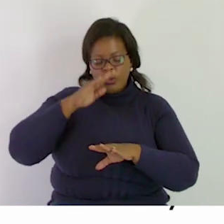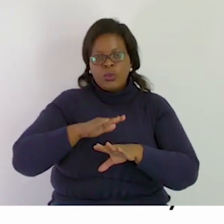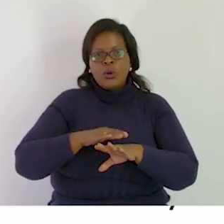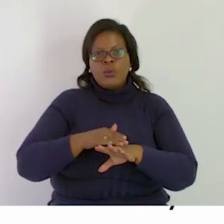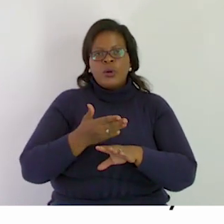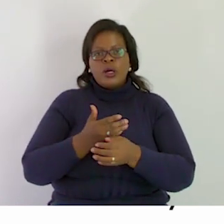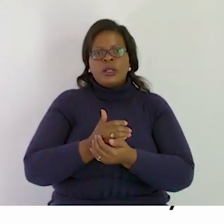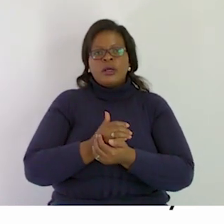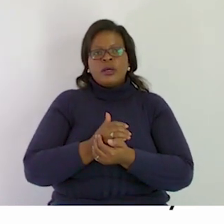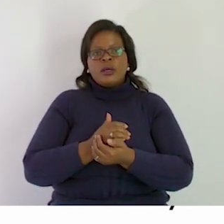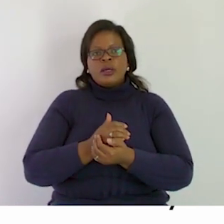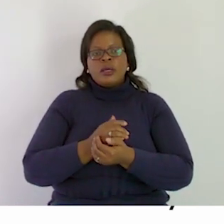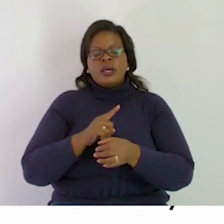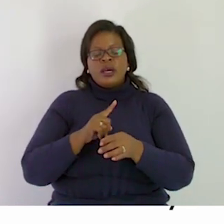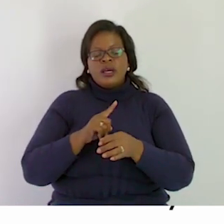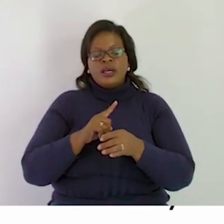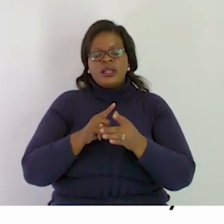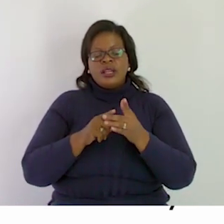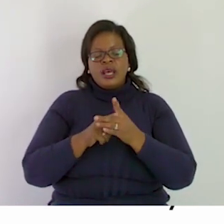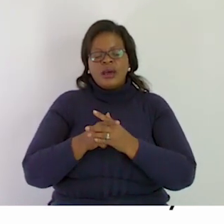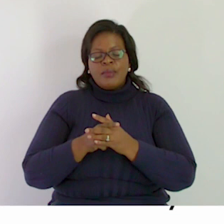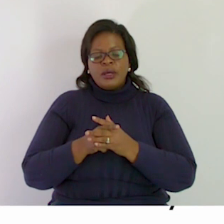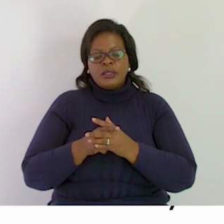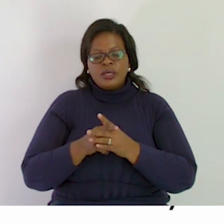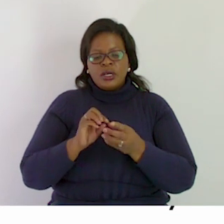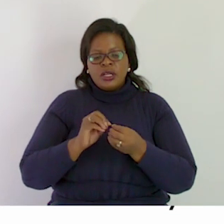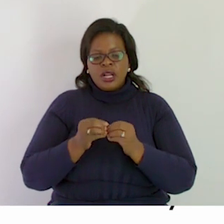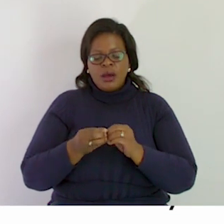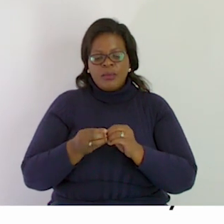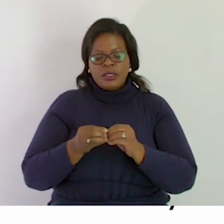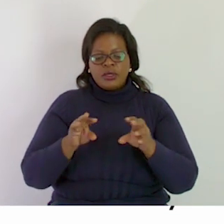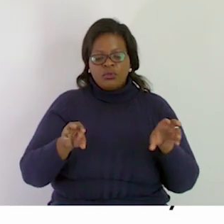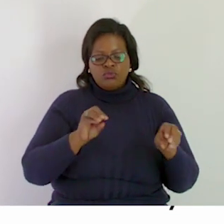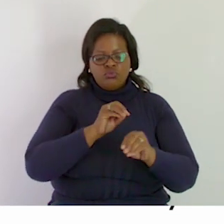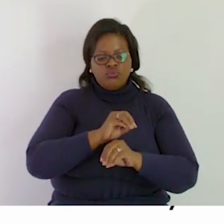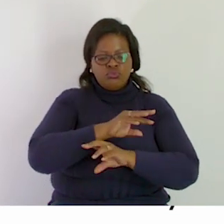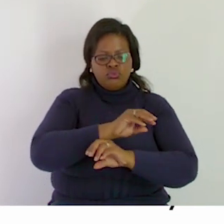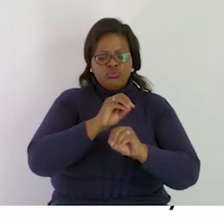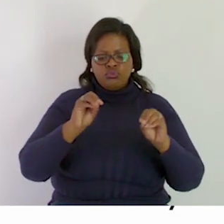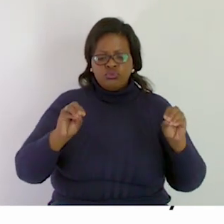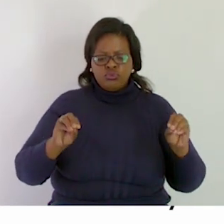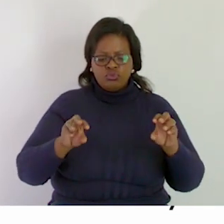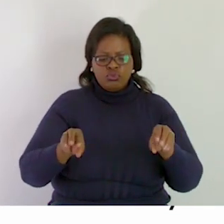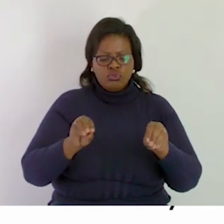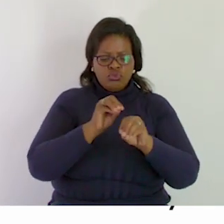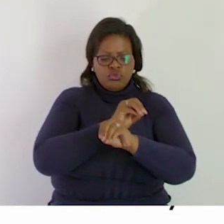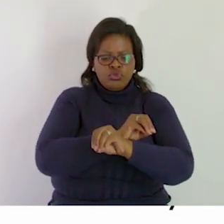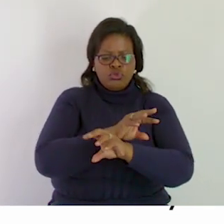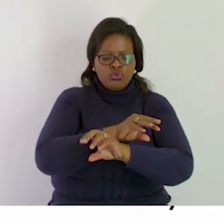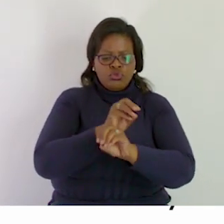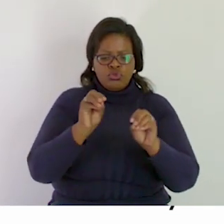What happens is that the numbers, they move around. In other words, the positions, they change. The positions change.